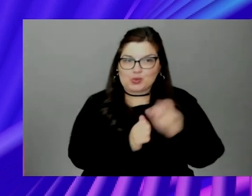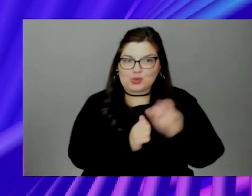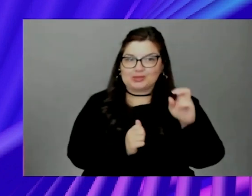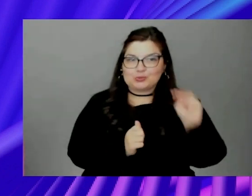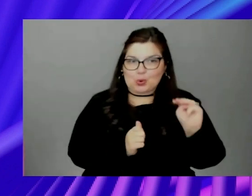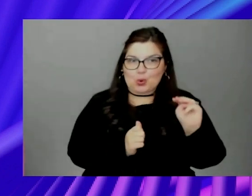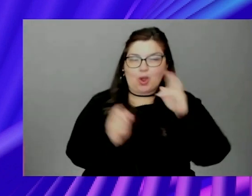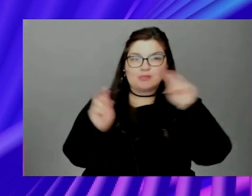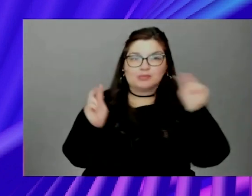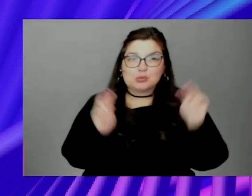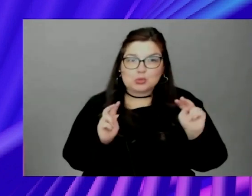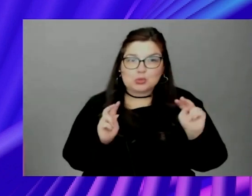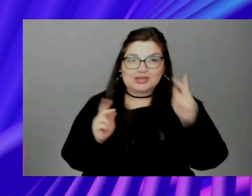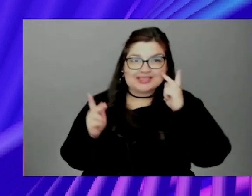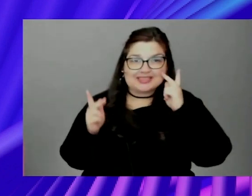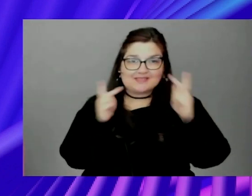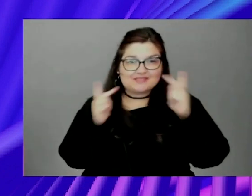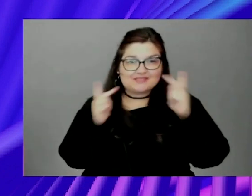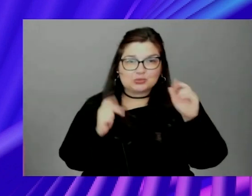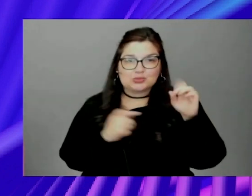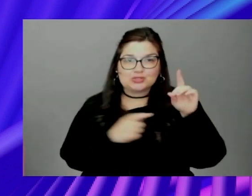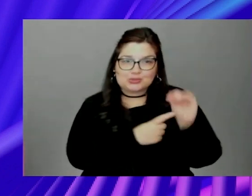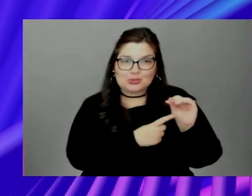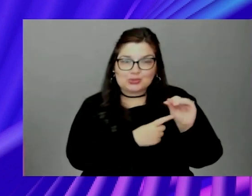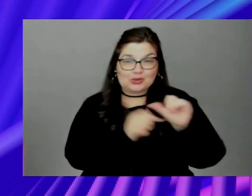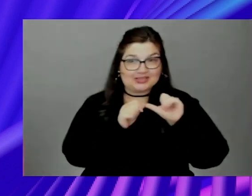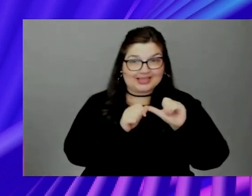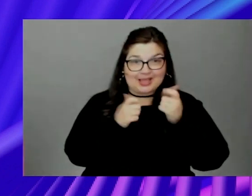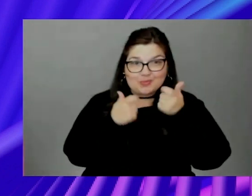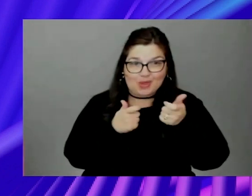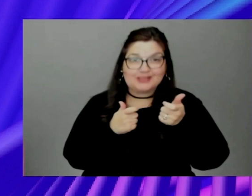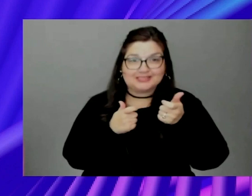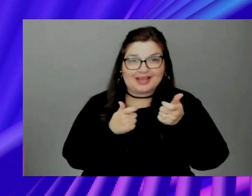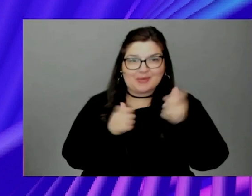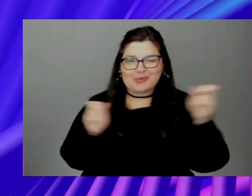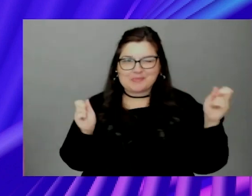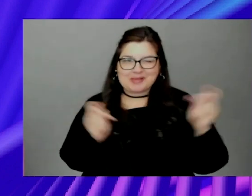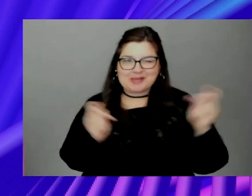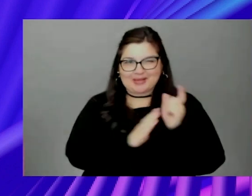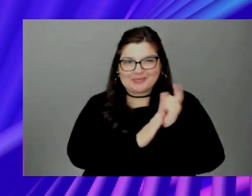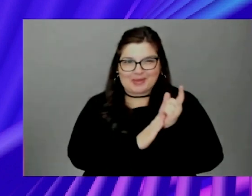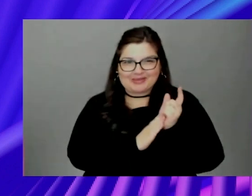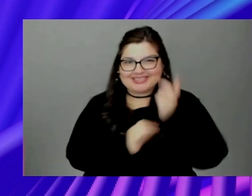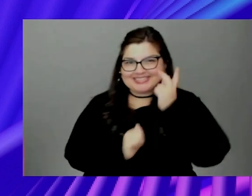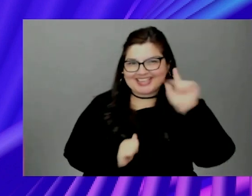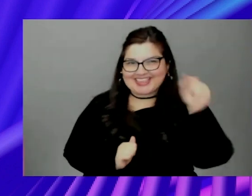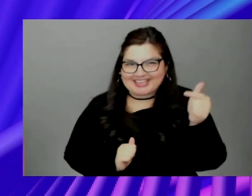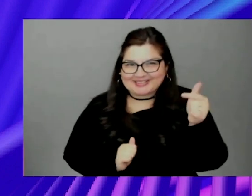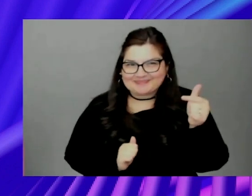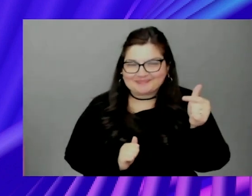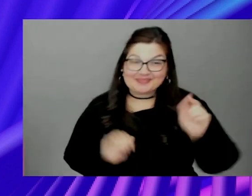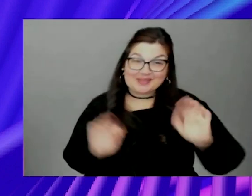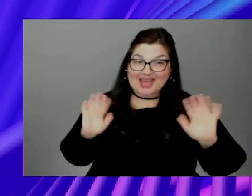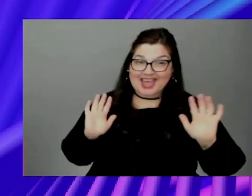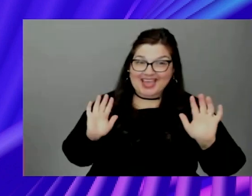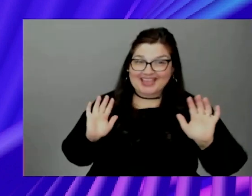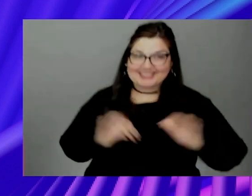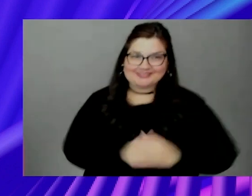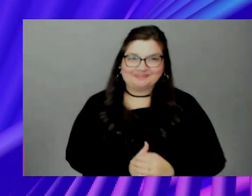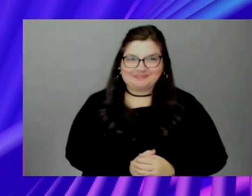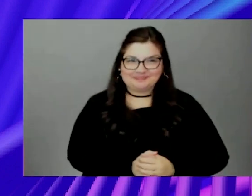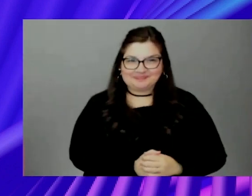of the experience. So stick with us and we'll be right back. See you later. Bye.